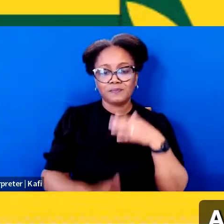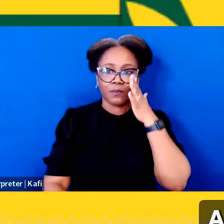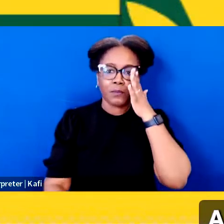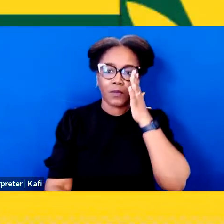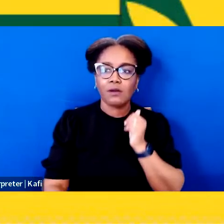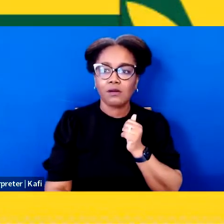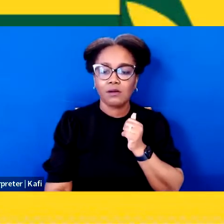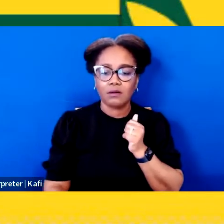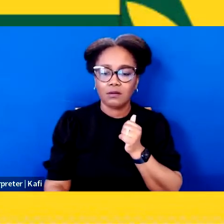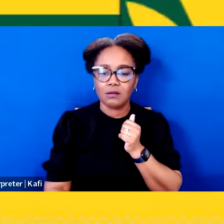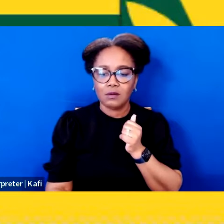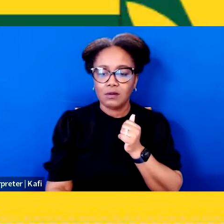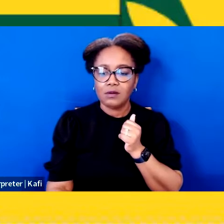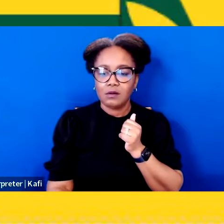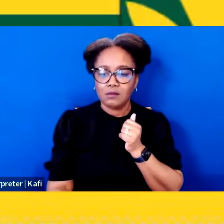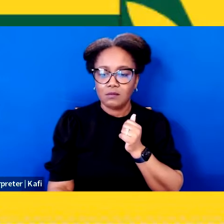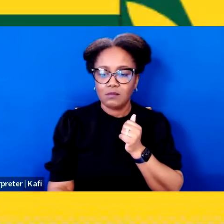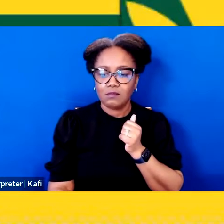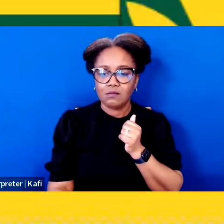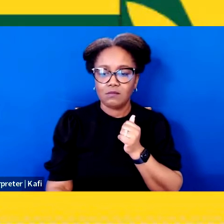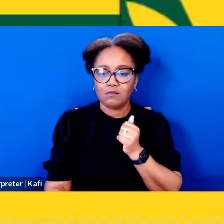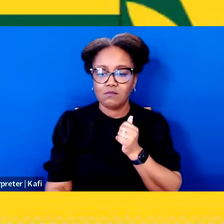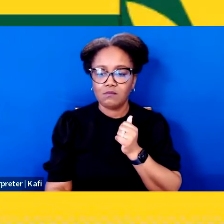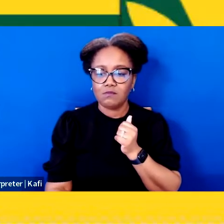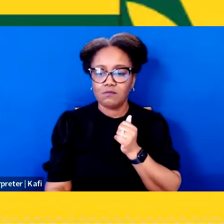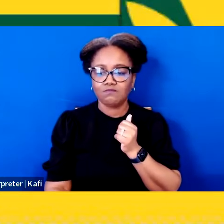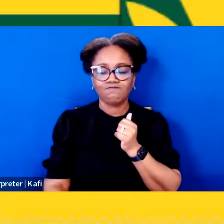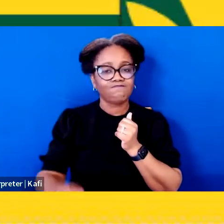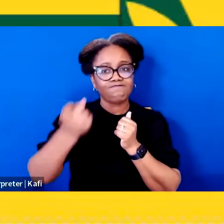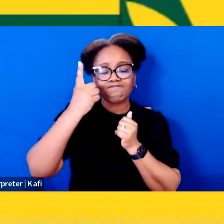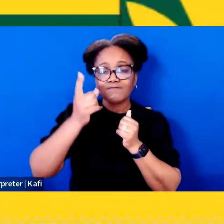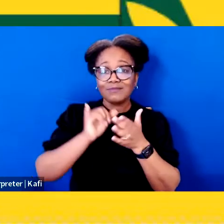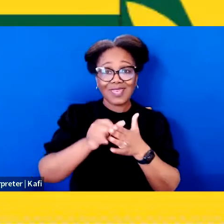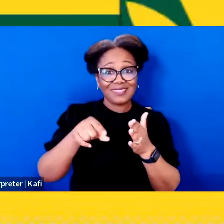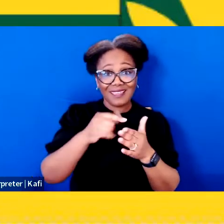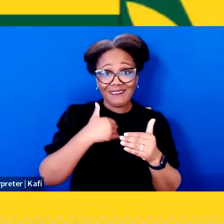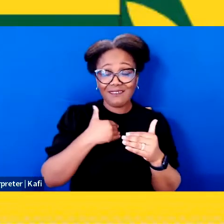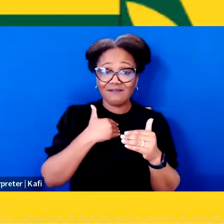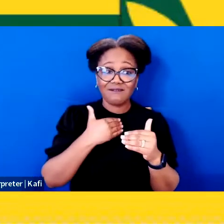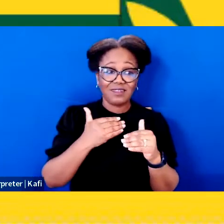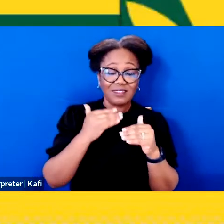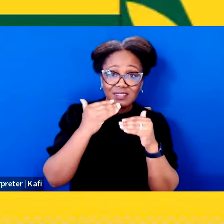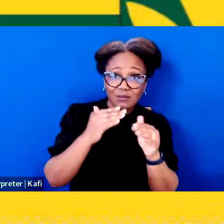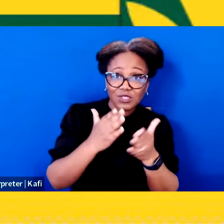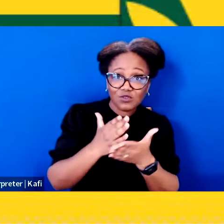a limited amount of rights to self-determination. Hawaiians don't have any of those rights.